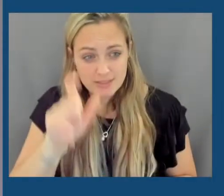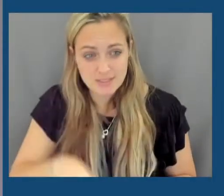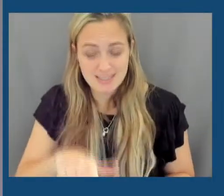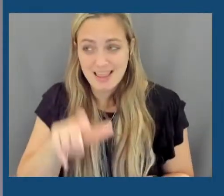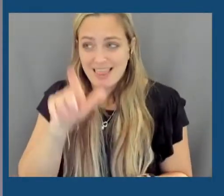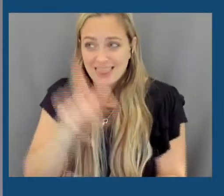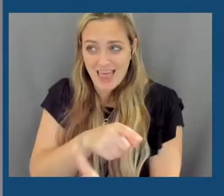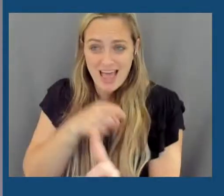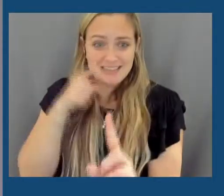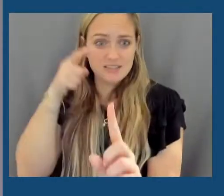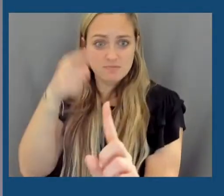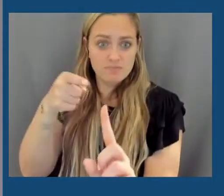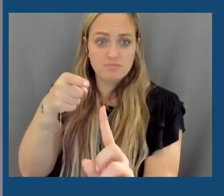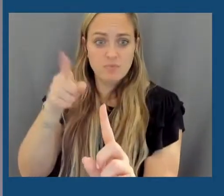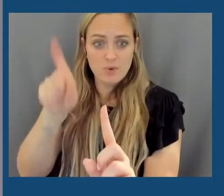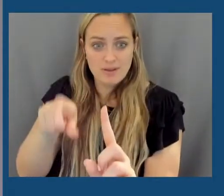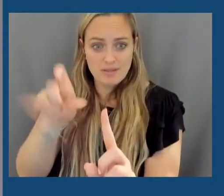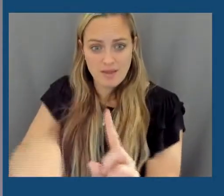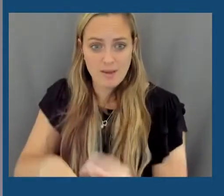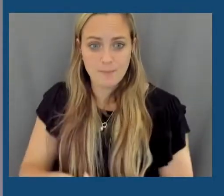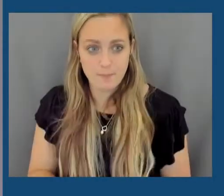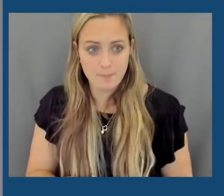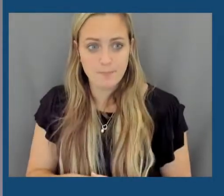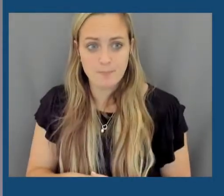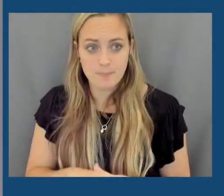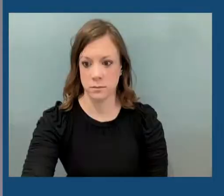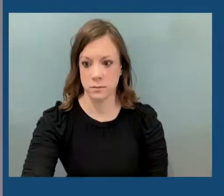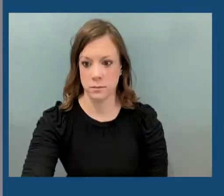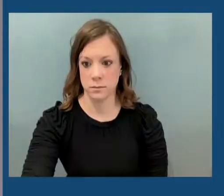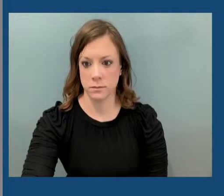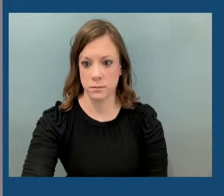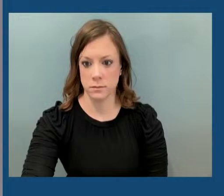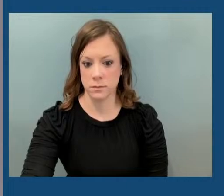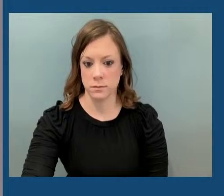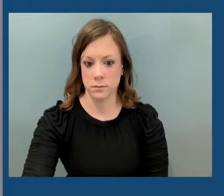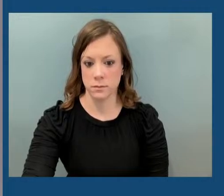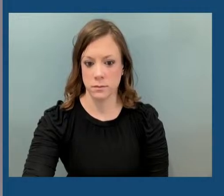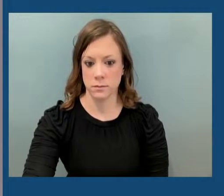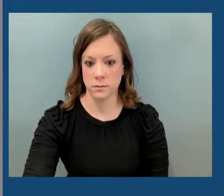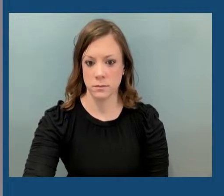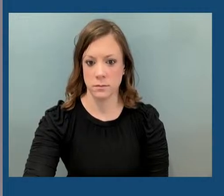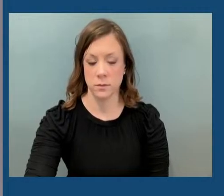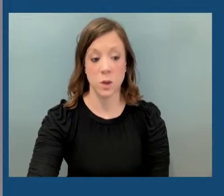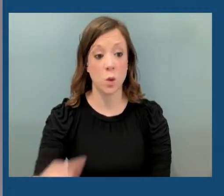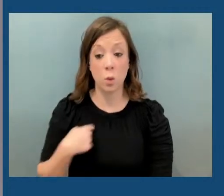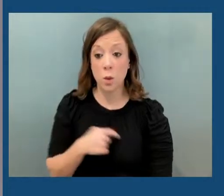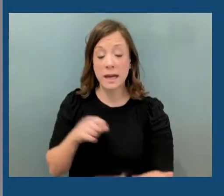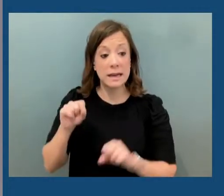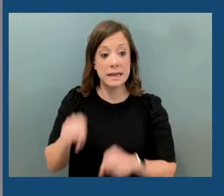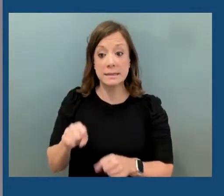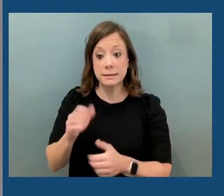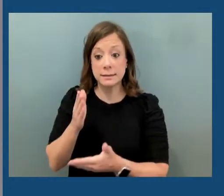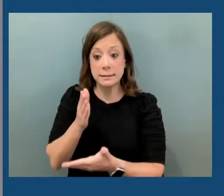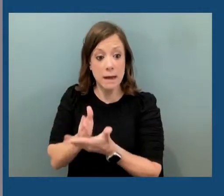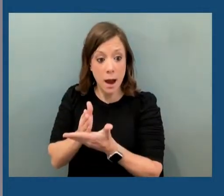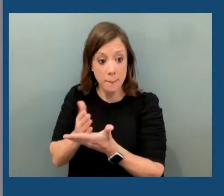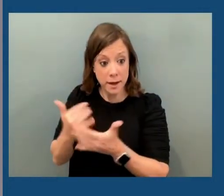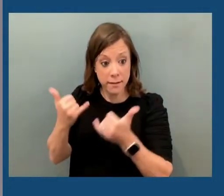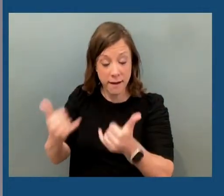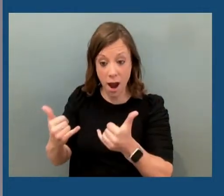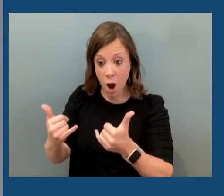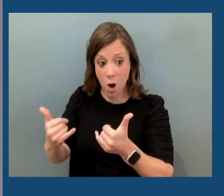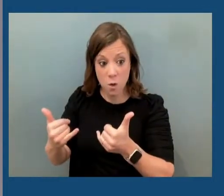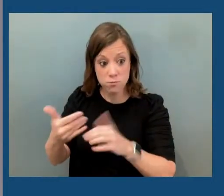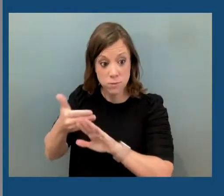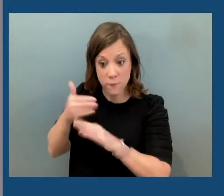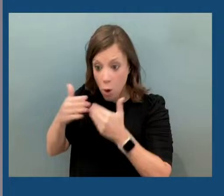at stake here. And we can stop it now before it goes any further, and their younger siblings will never have to be exposed